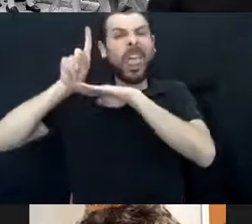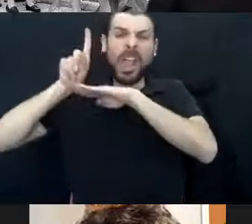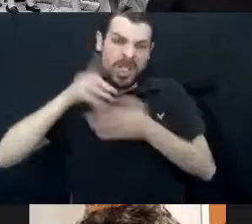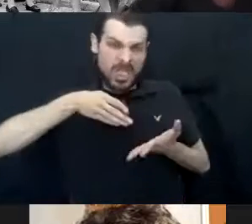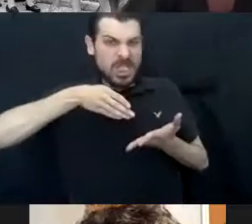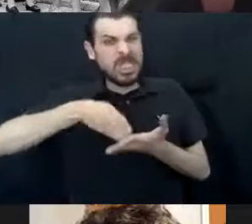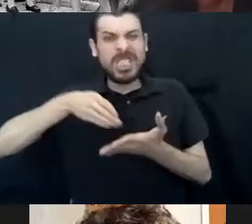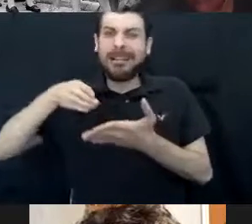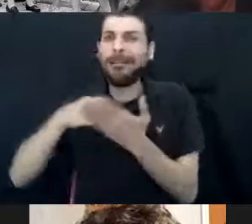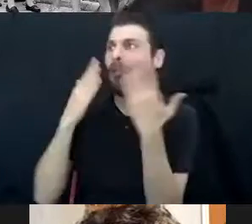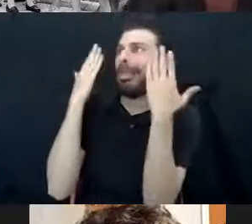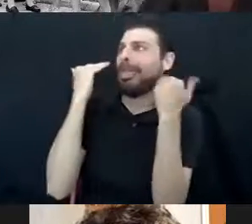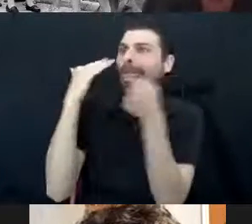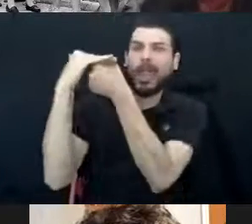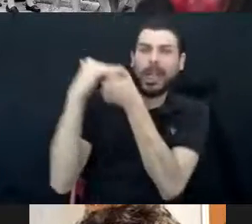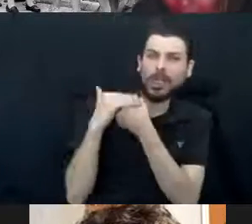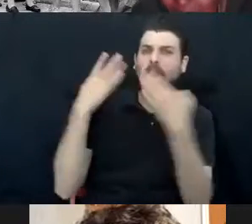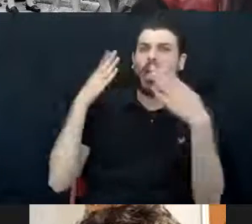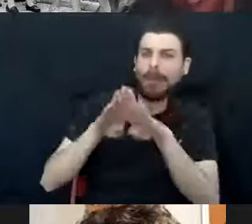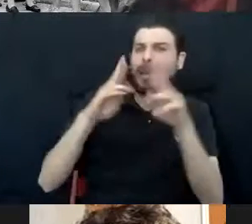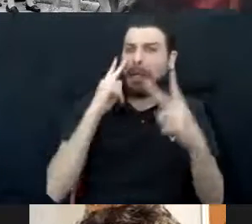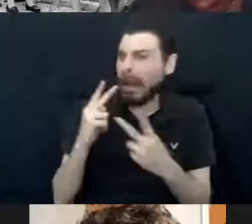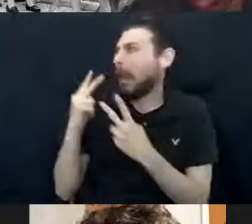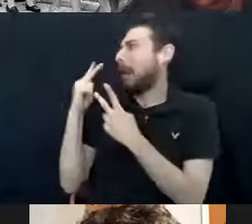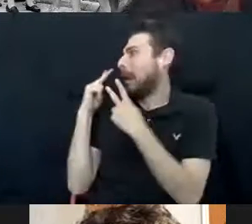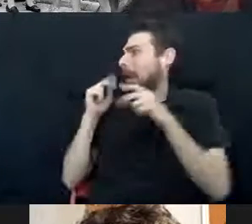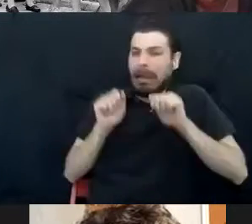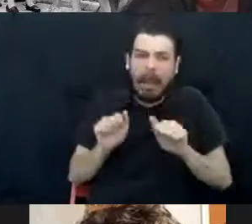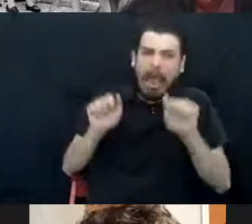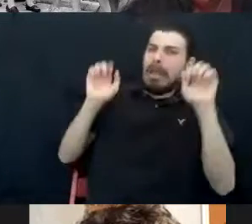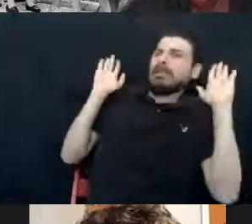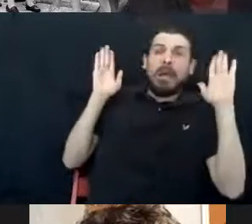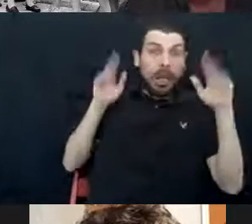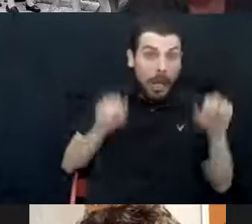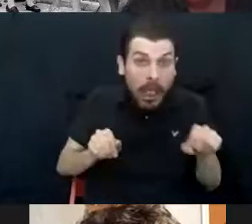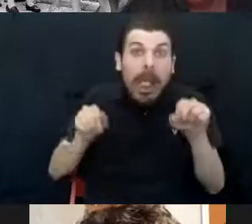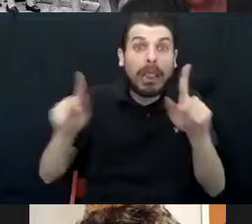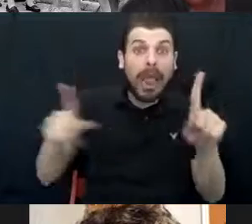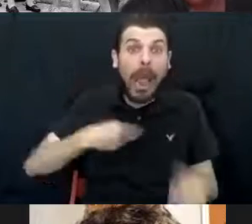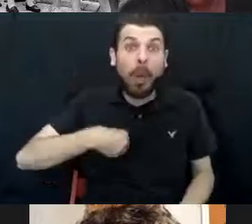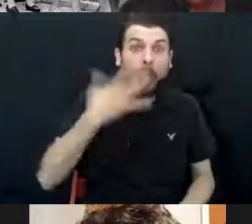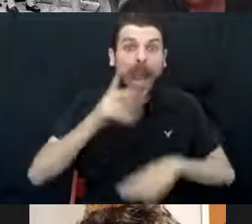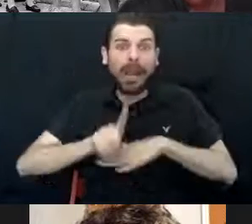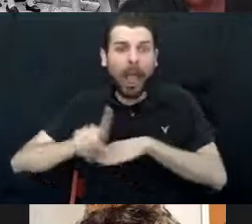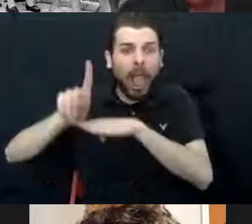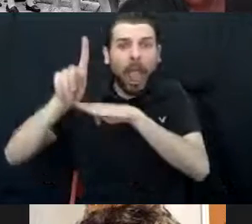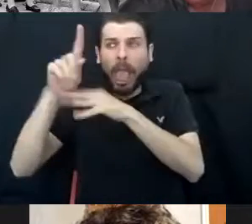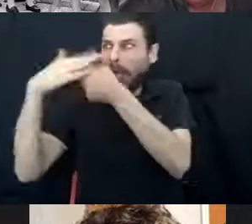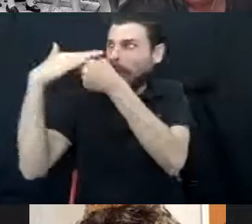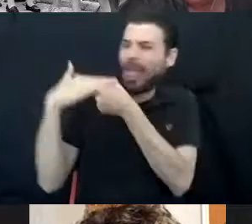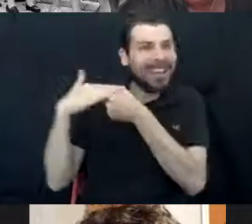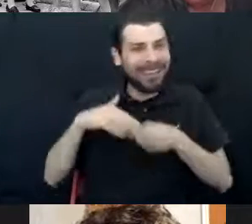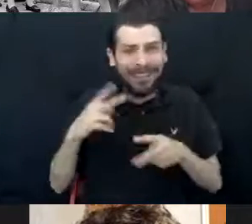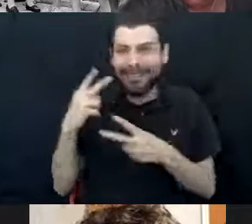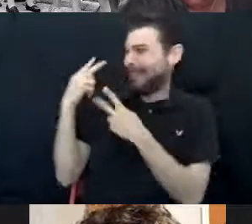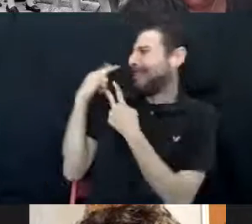around, turn me around, turn me around. Ain't gonna let white nationalists turn me around. I'm